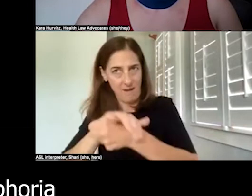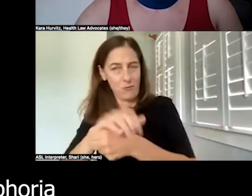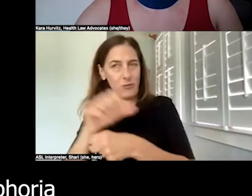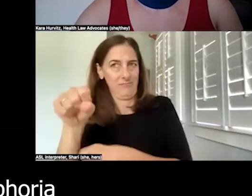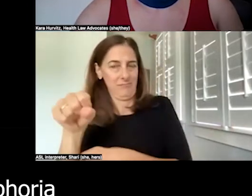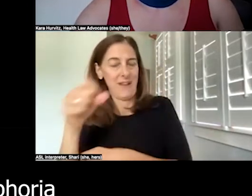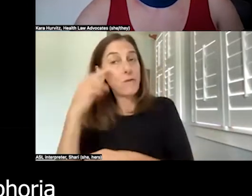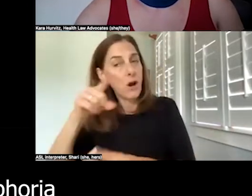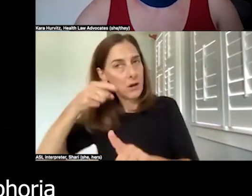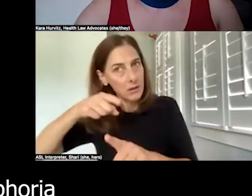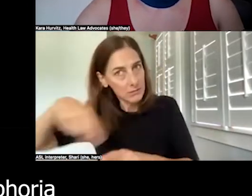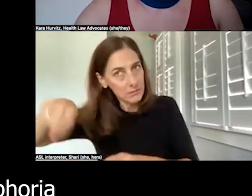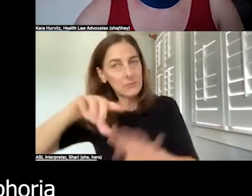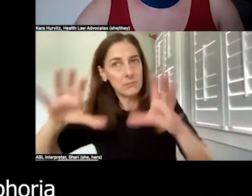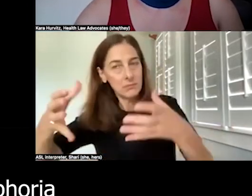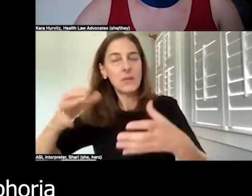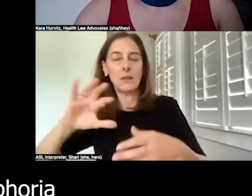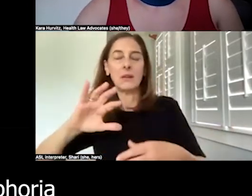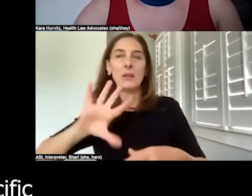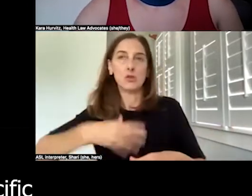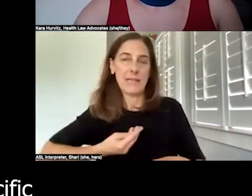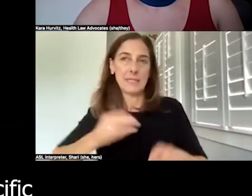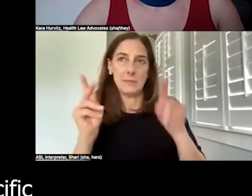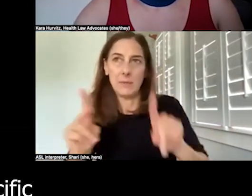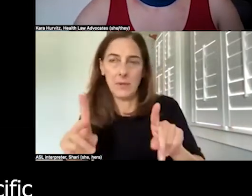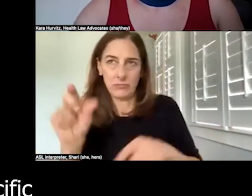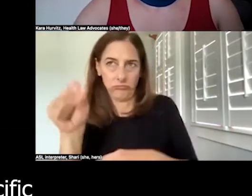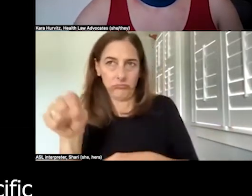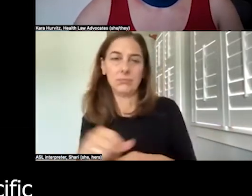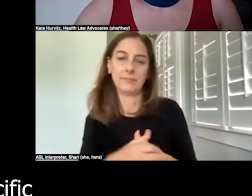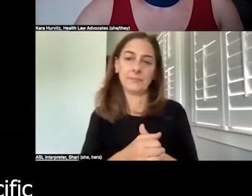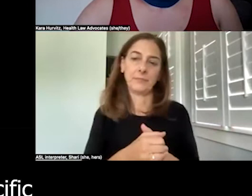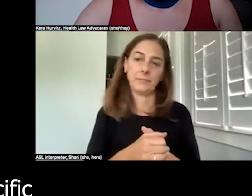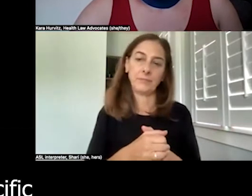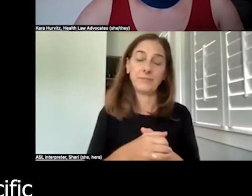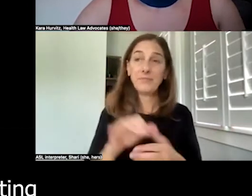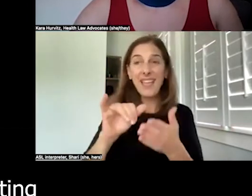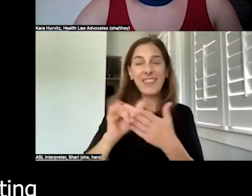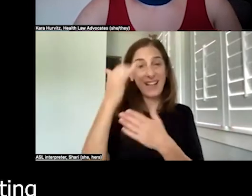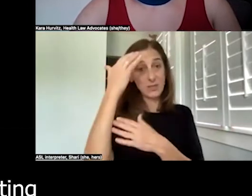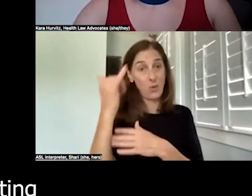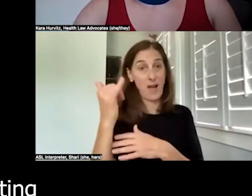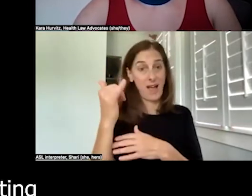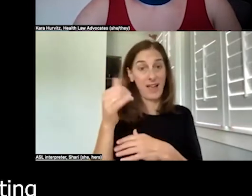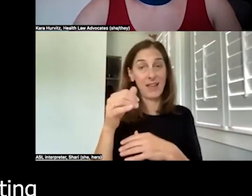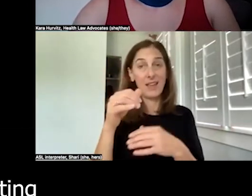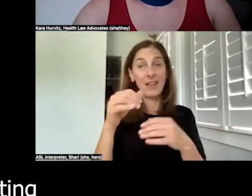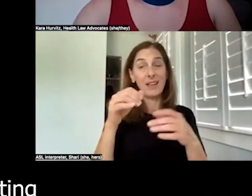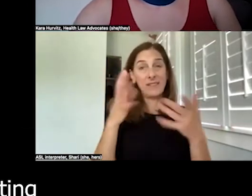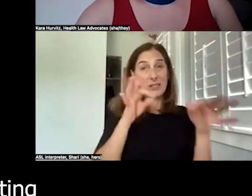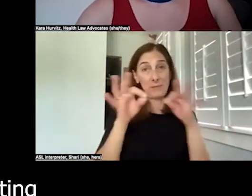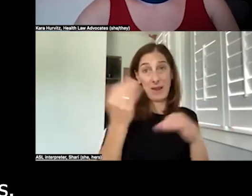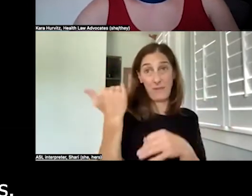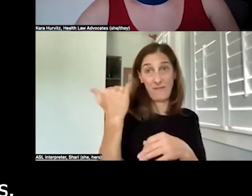earlier about gender dysphoria being very person specific and